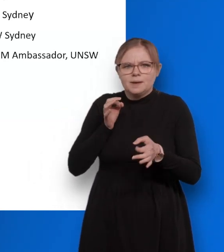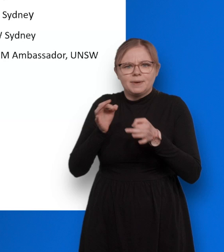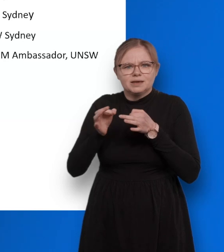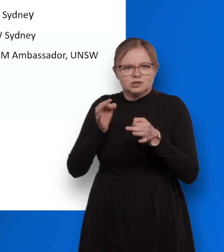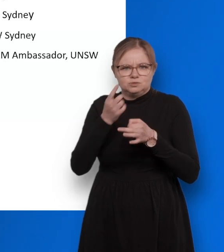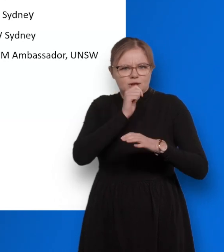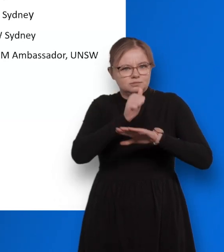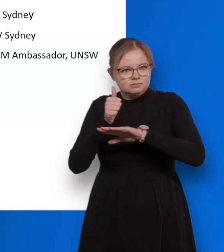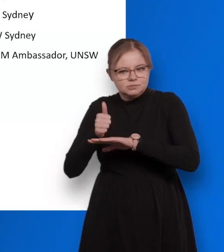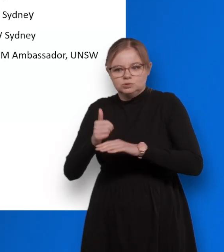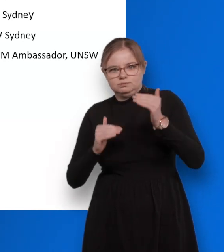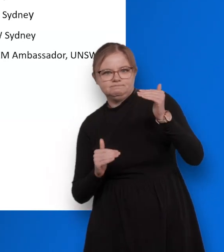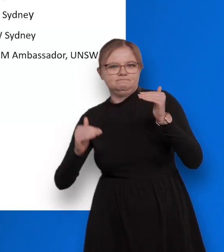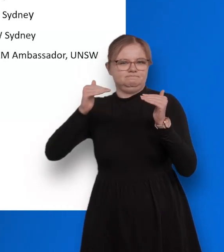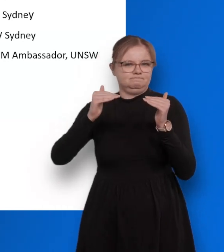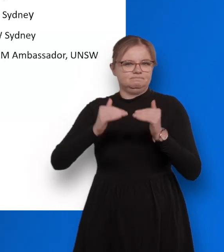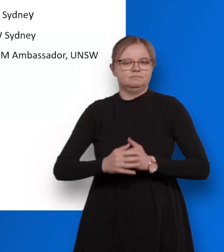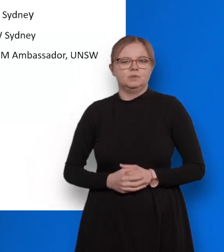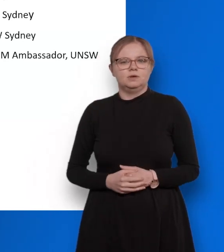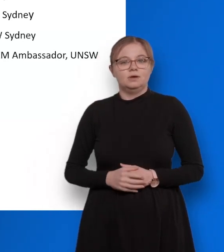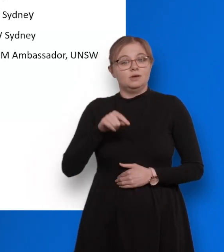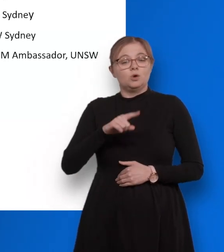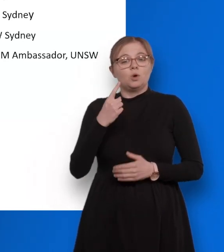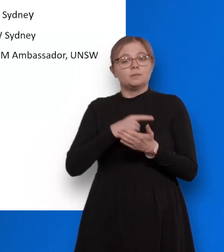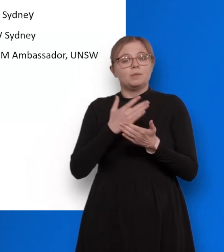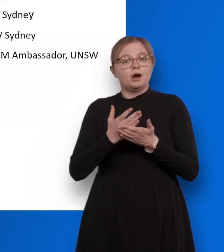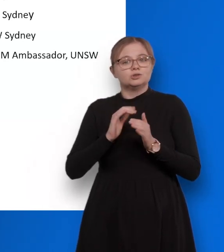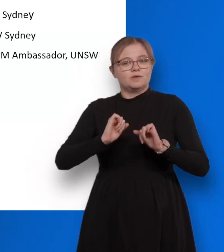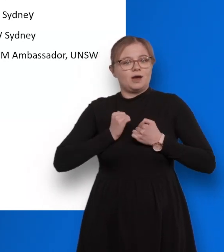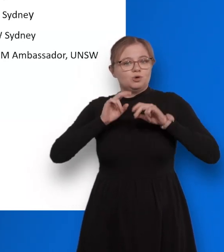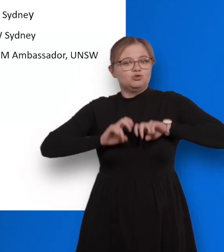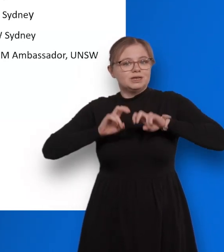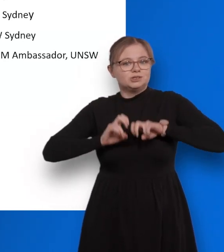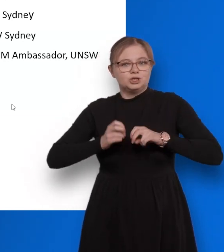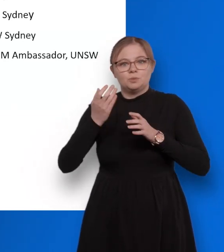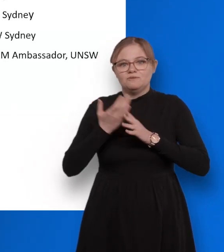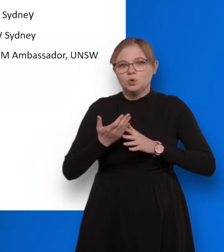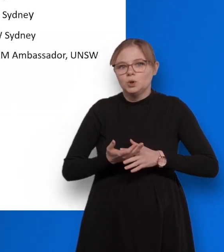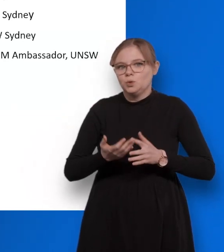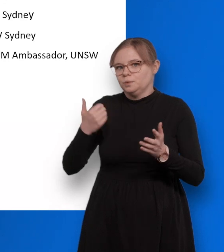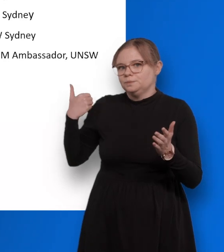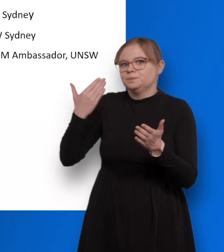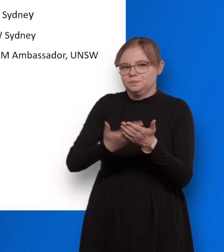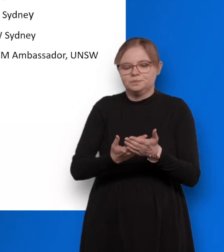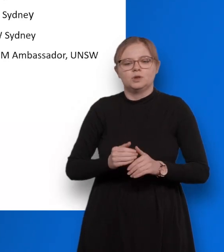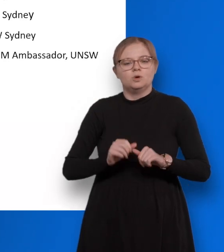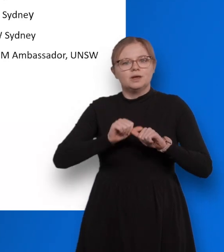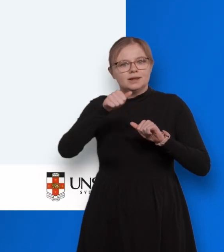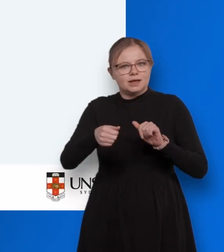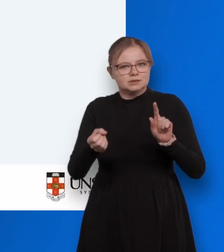to redress them. So this is one part of our research portfolio. So to set the scene, next slide.